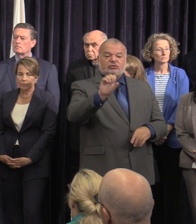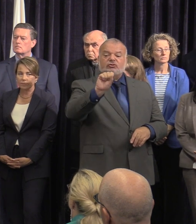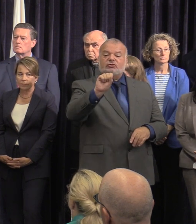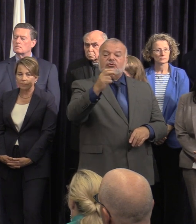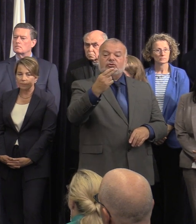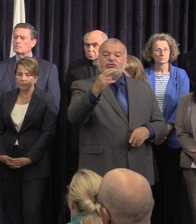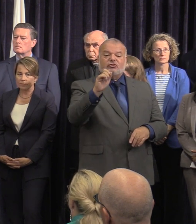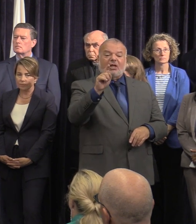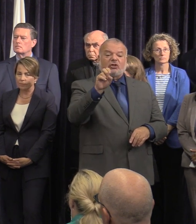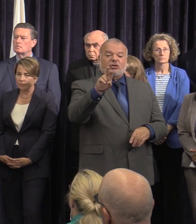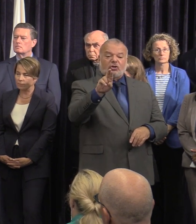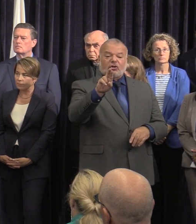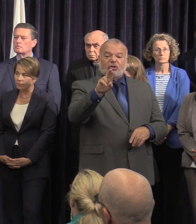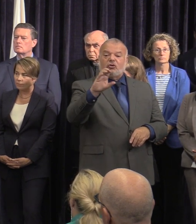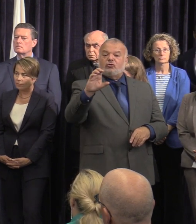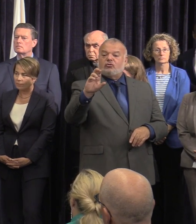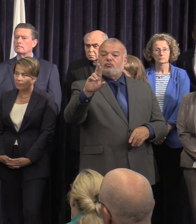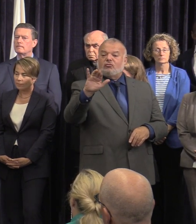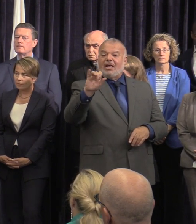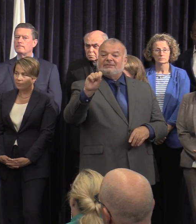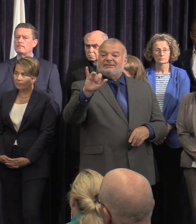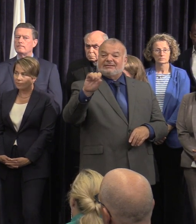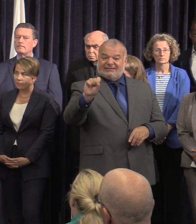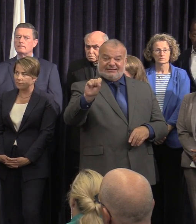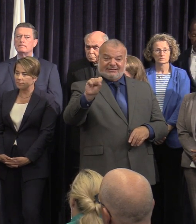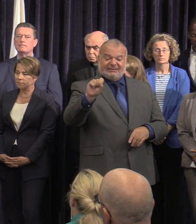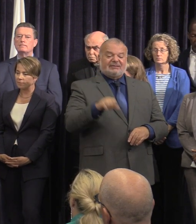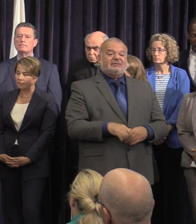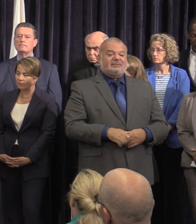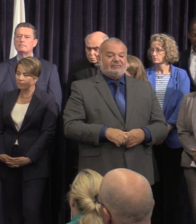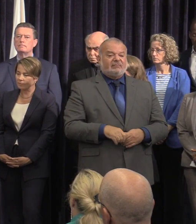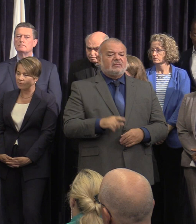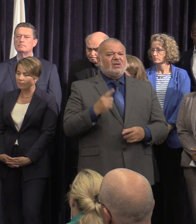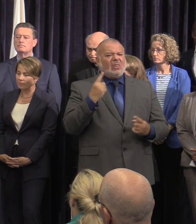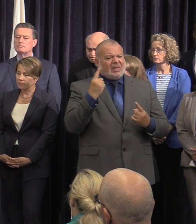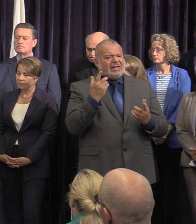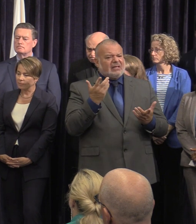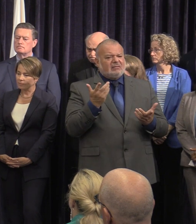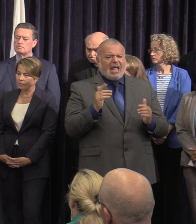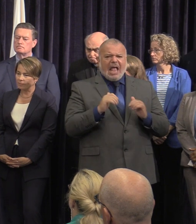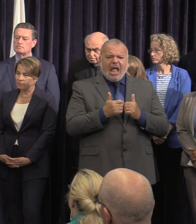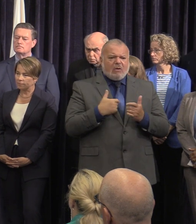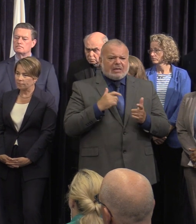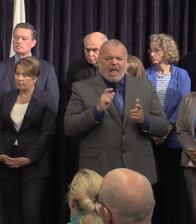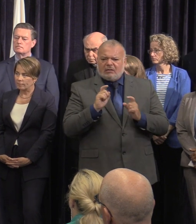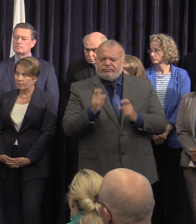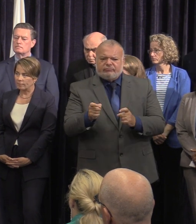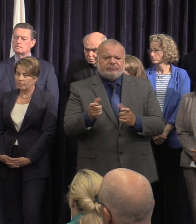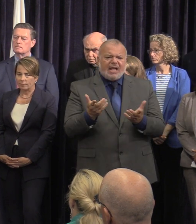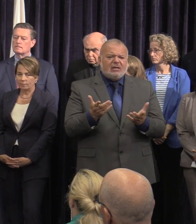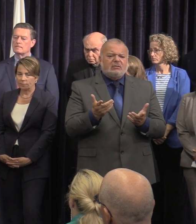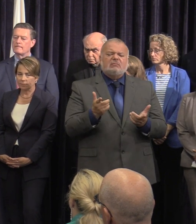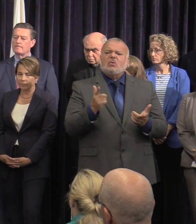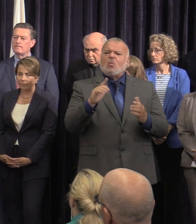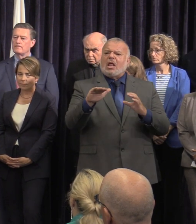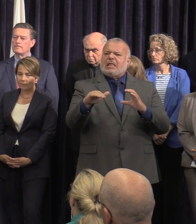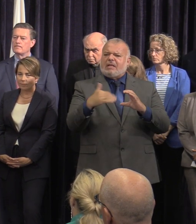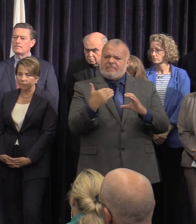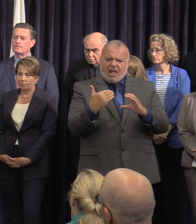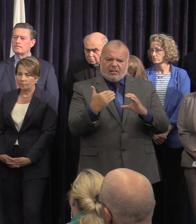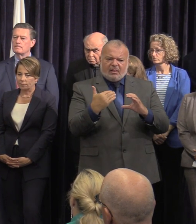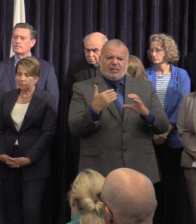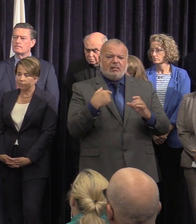mass.gov/shelter crisis to learn more about how we can work together to meet this moment. You can also email anyone who's got thoughts or ideas